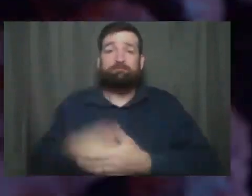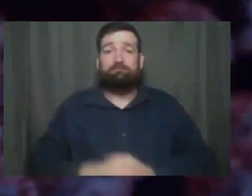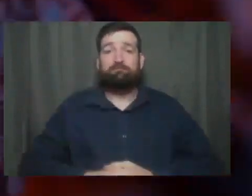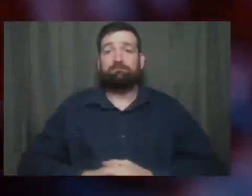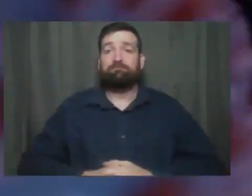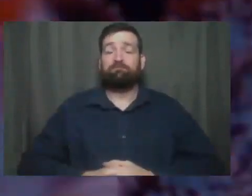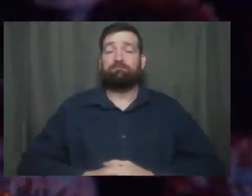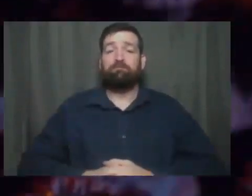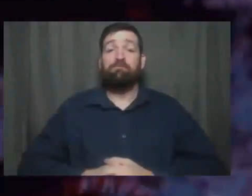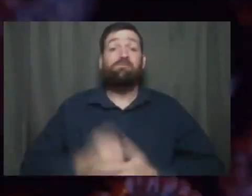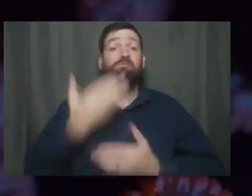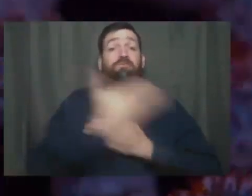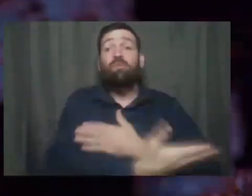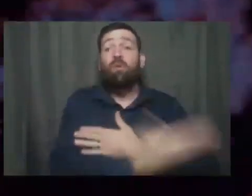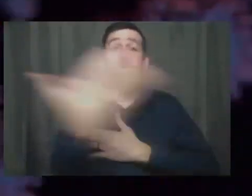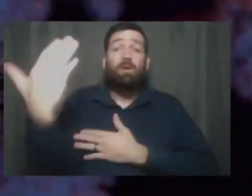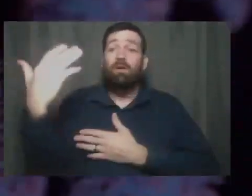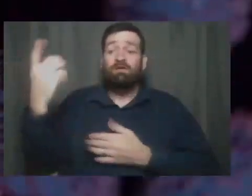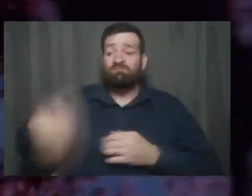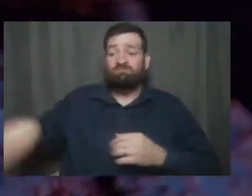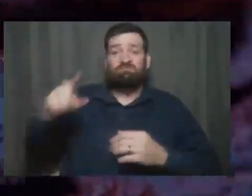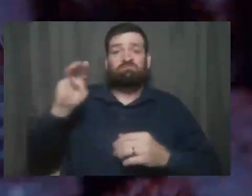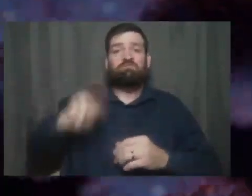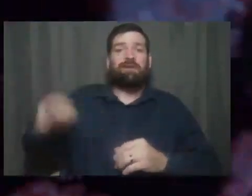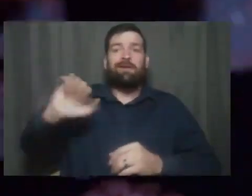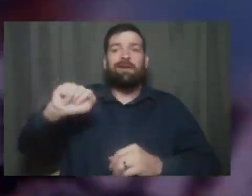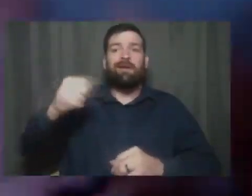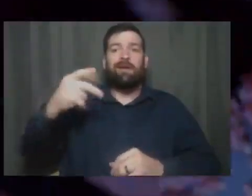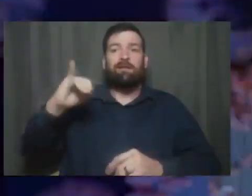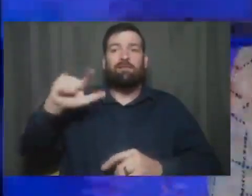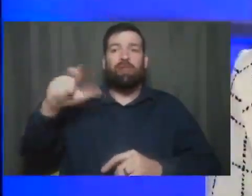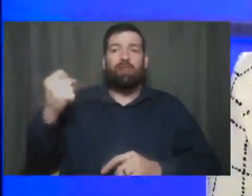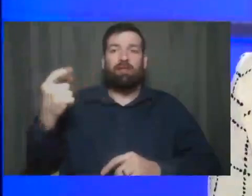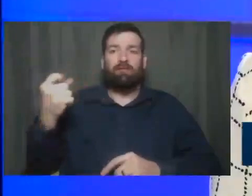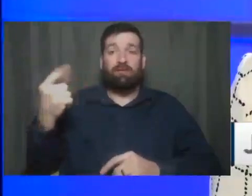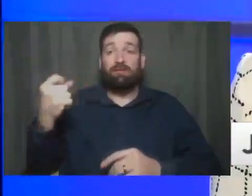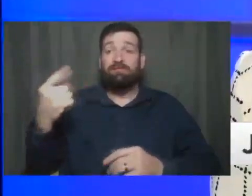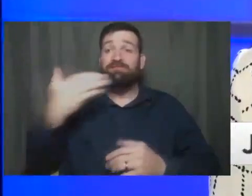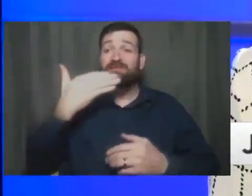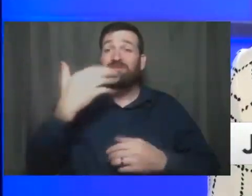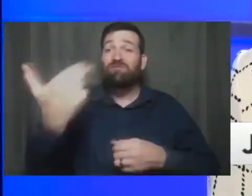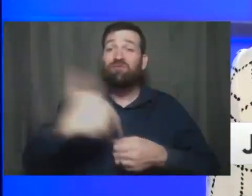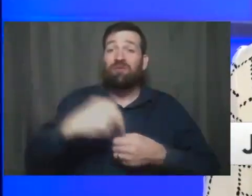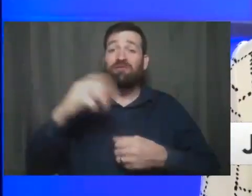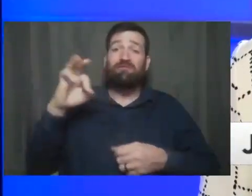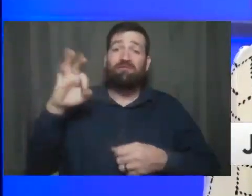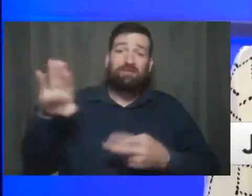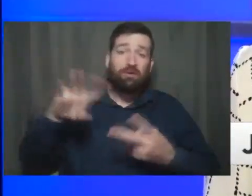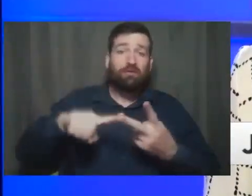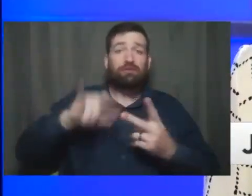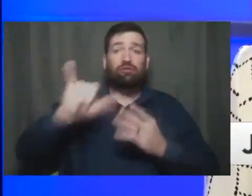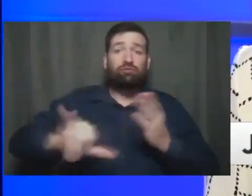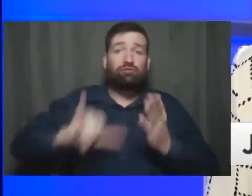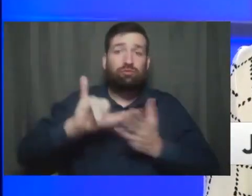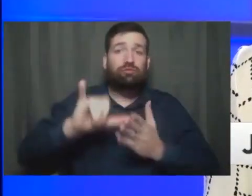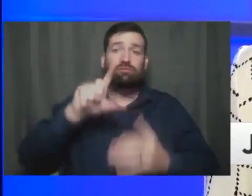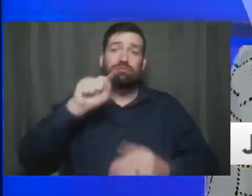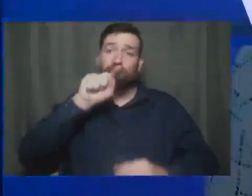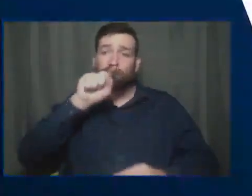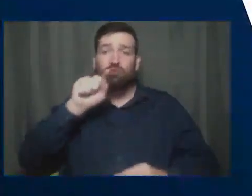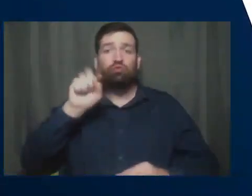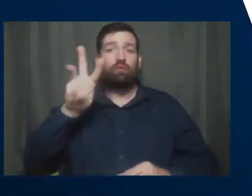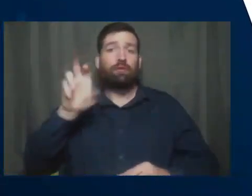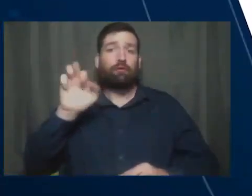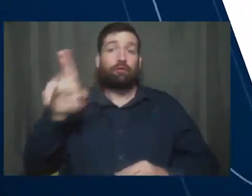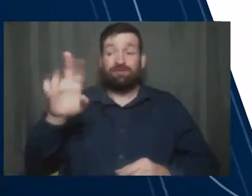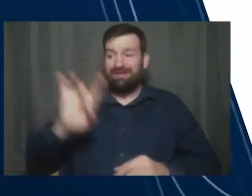Good morning, everyone. It is Monday, April 11th. Thank you so much for joining us right here on Facebook, on YouTube, and on Twitter. Coming up at 8:25, if you are